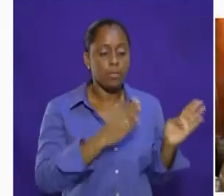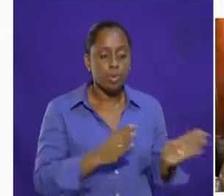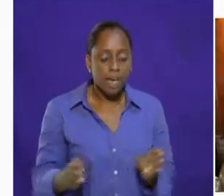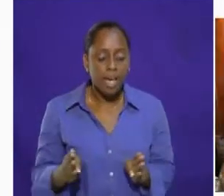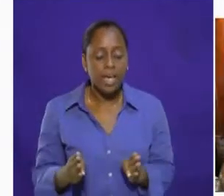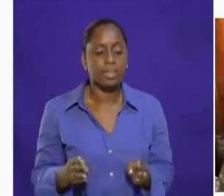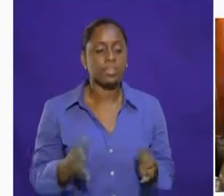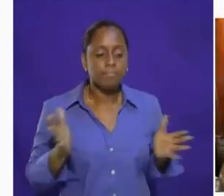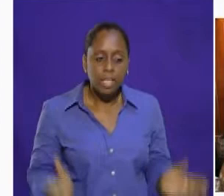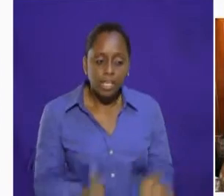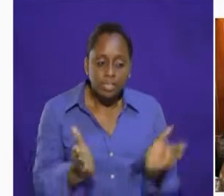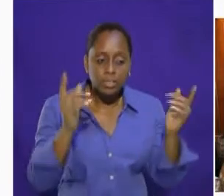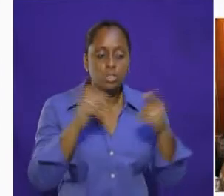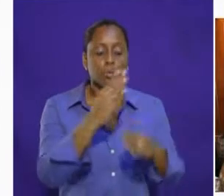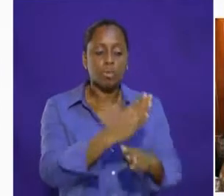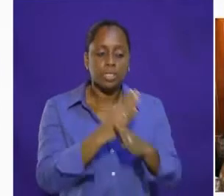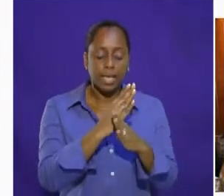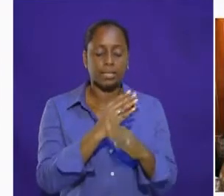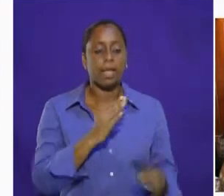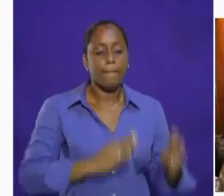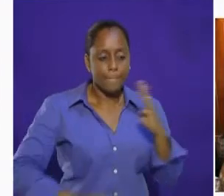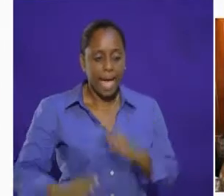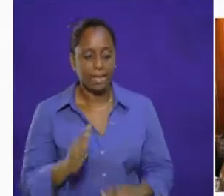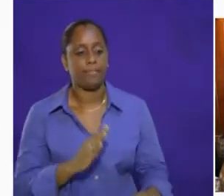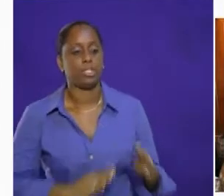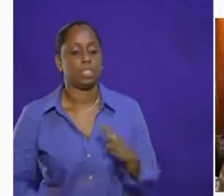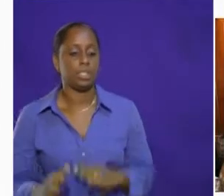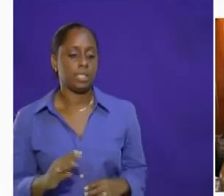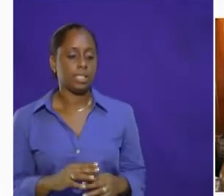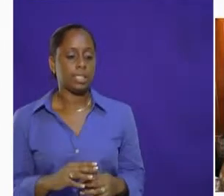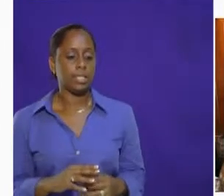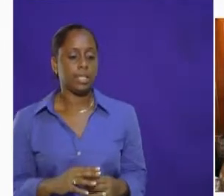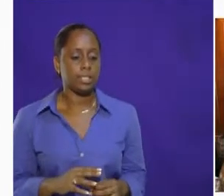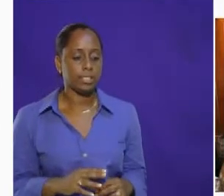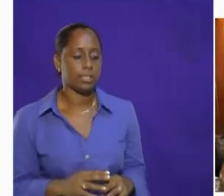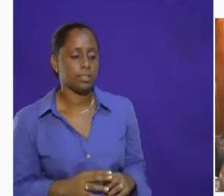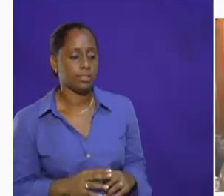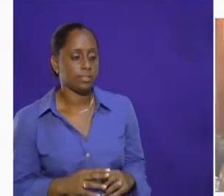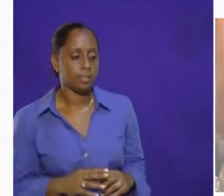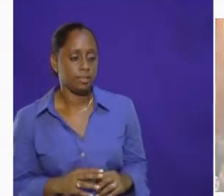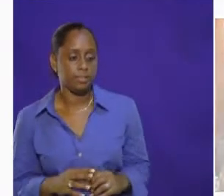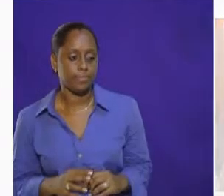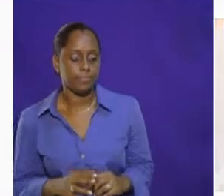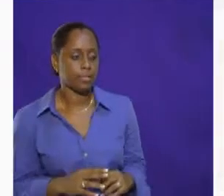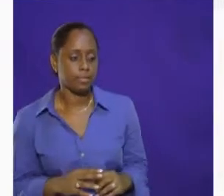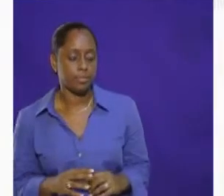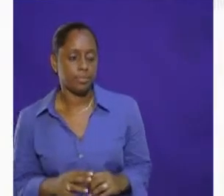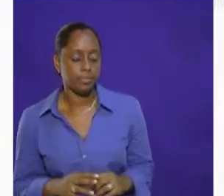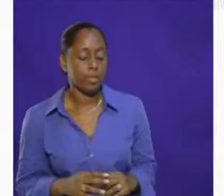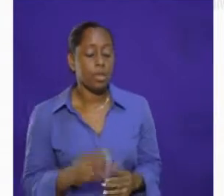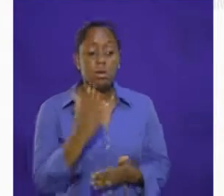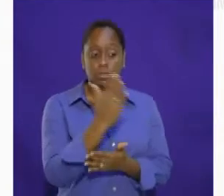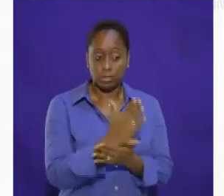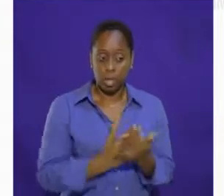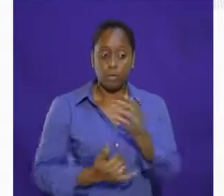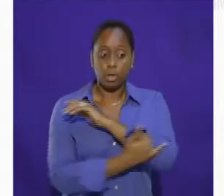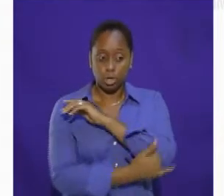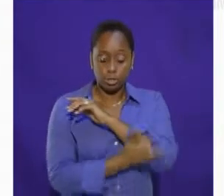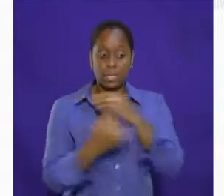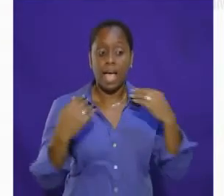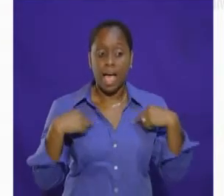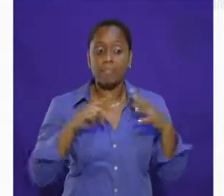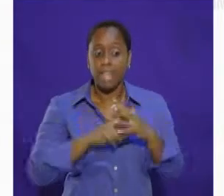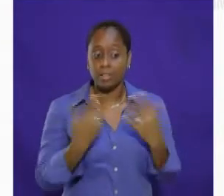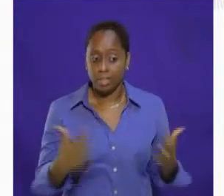sixth focal area, would provide incentives to protect biodiversity. Some countries have